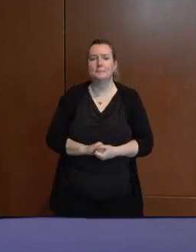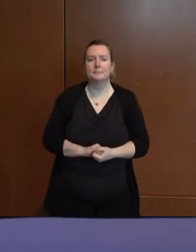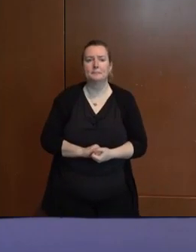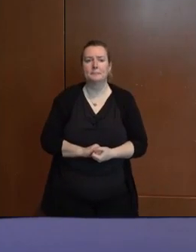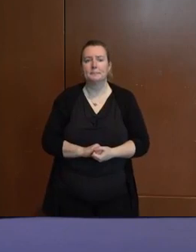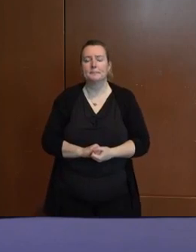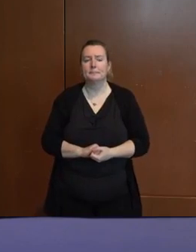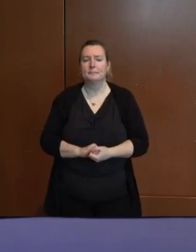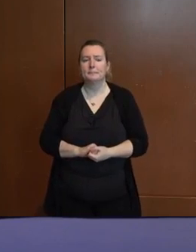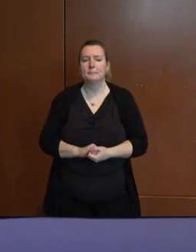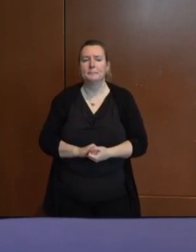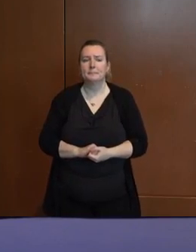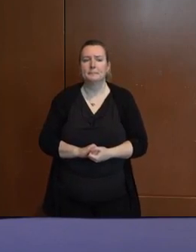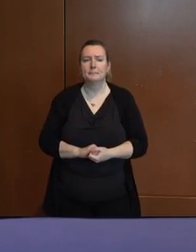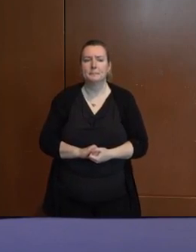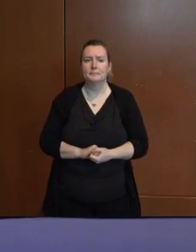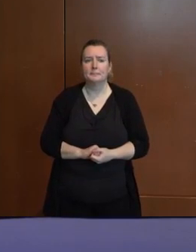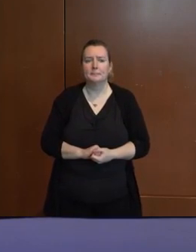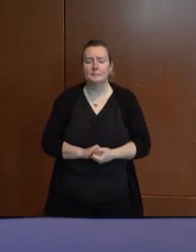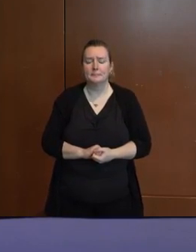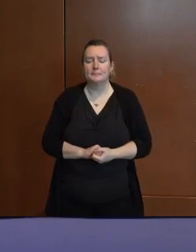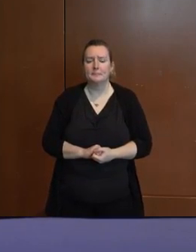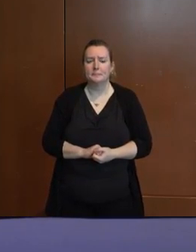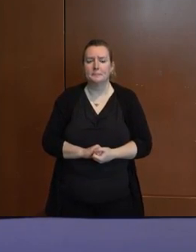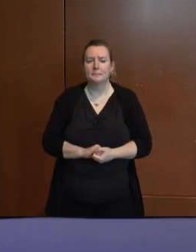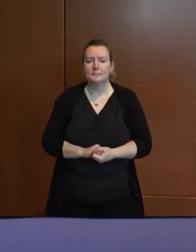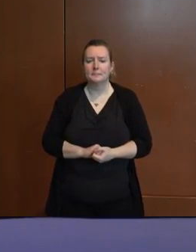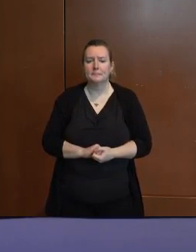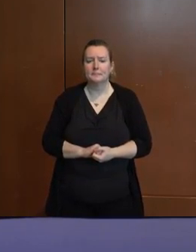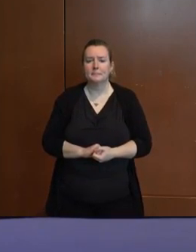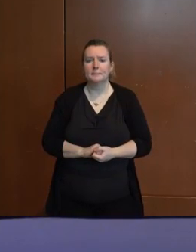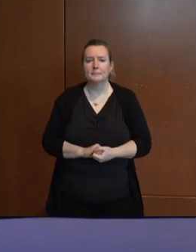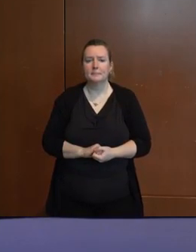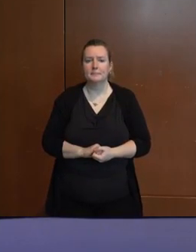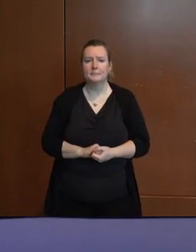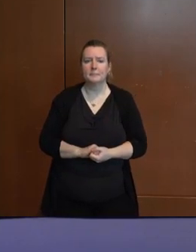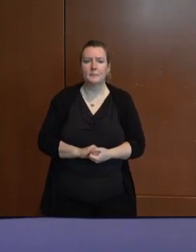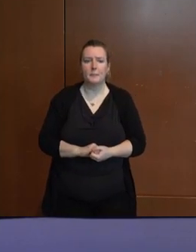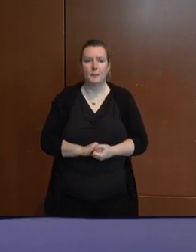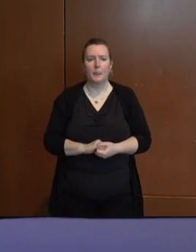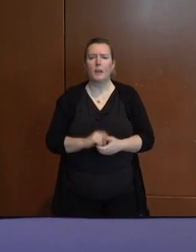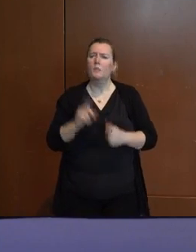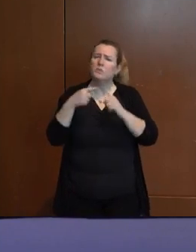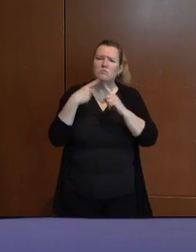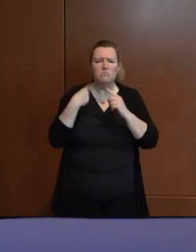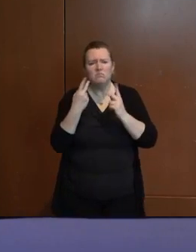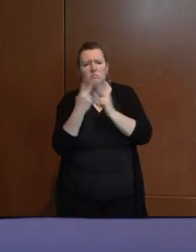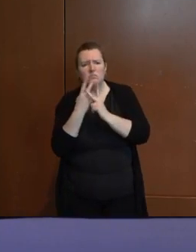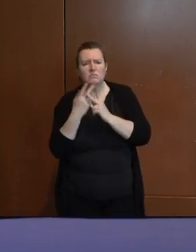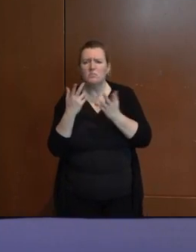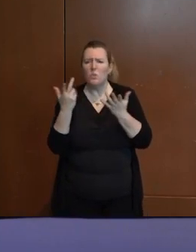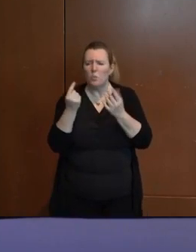observer in terms of cause of death may in fact be more complicated than that.